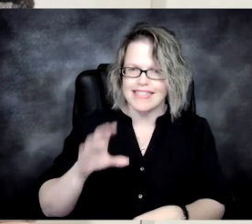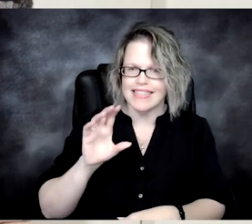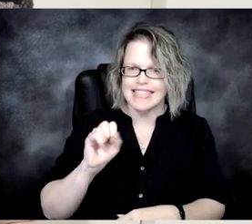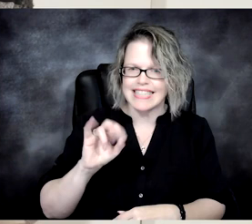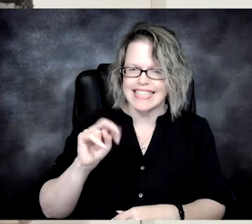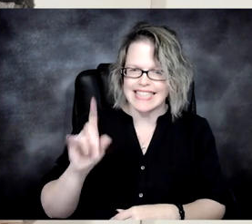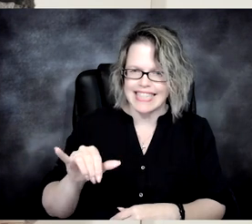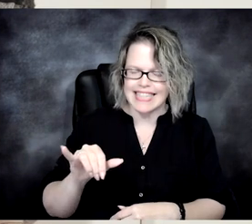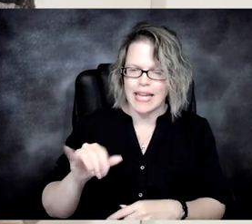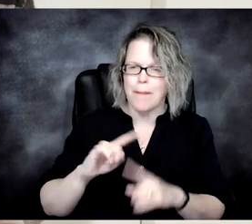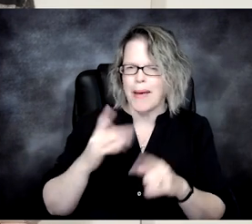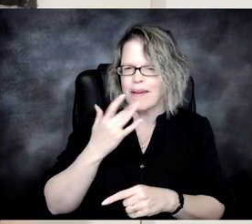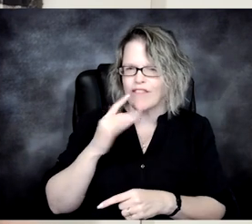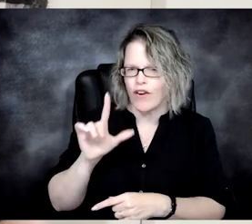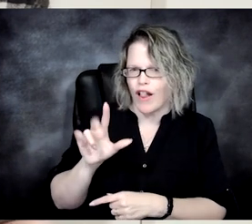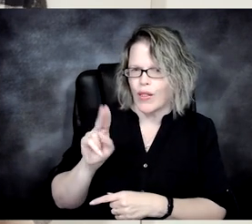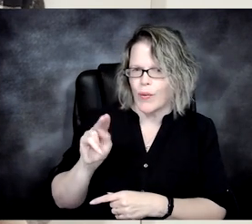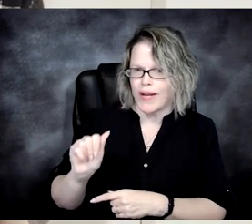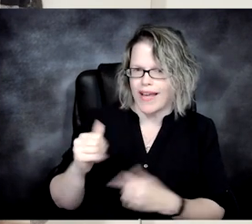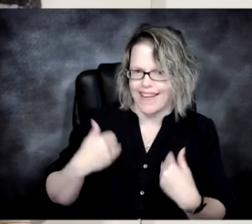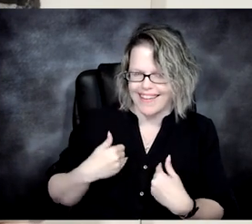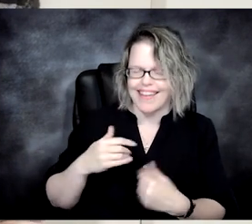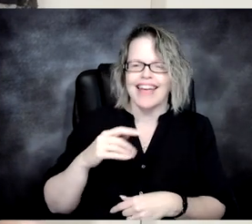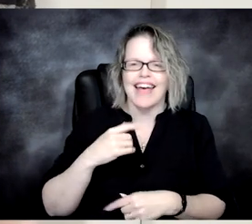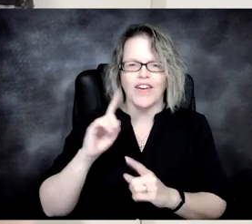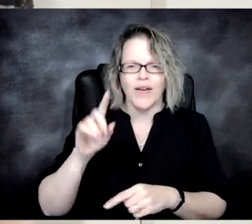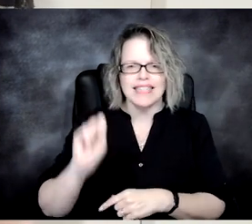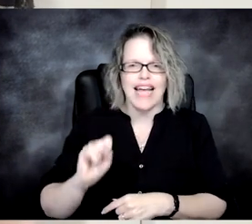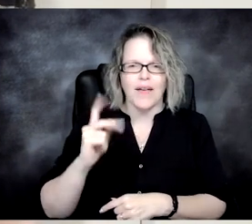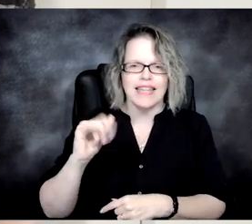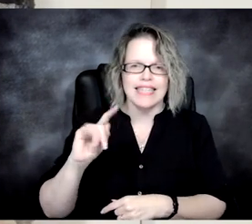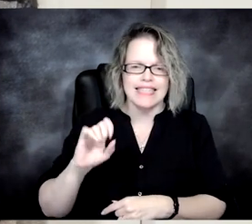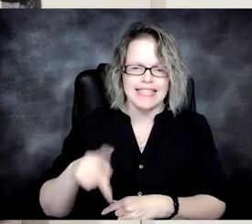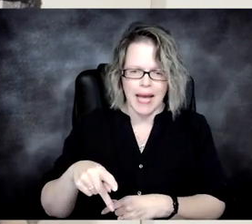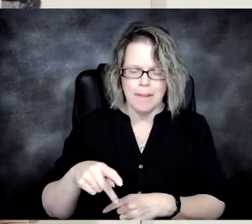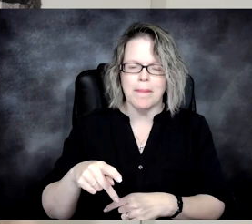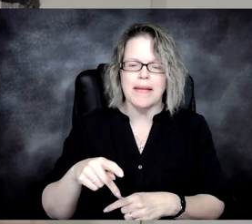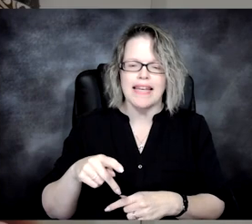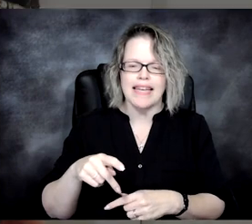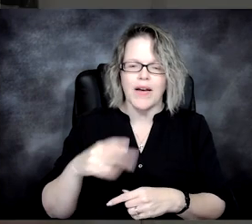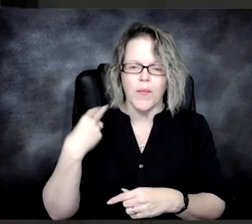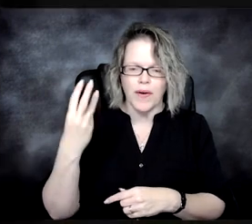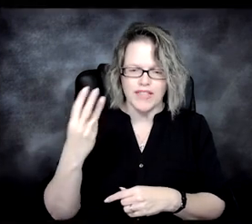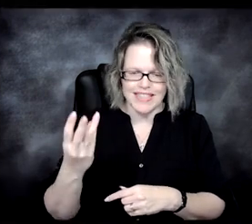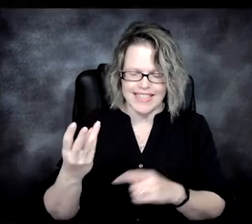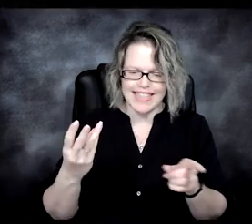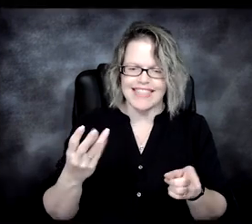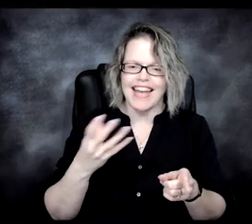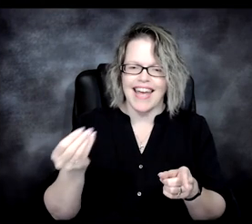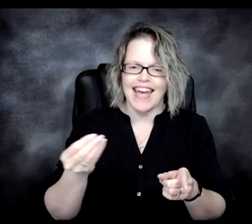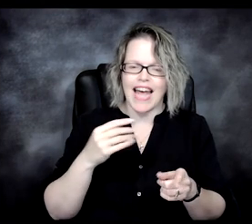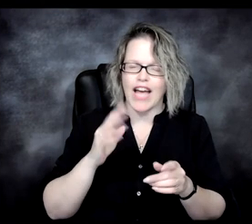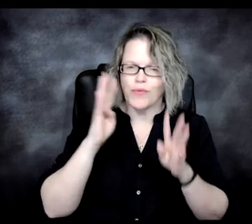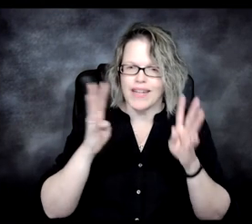Phelps, but I prefer to go by Luna Phelps. I'm from South Kitsap High School in Port Orchard, Washington, and I created the piece Anxiety. For the